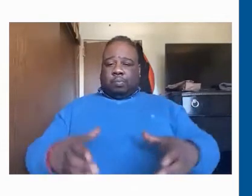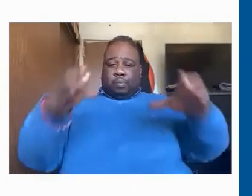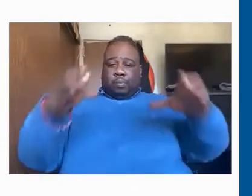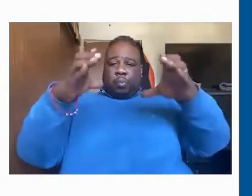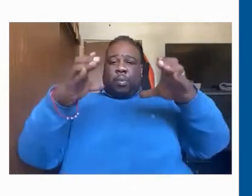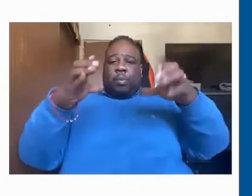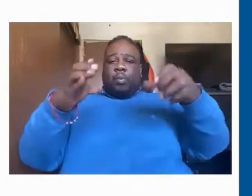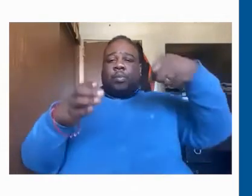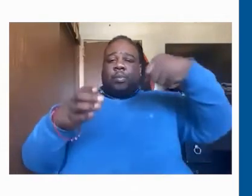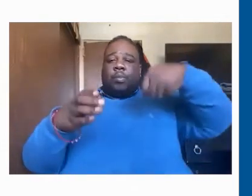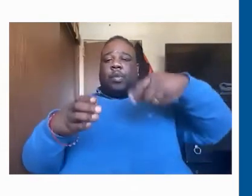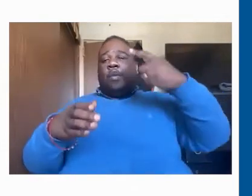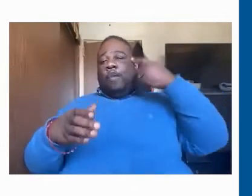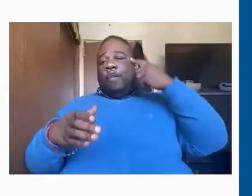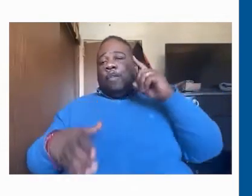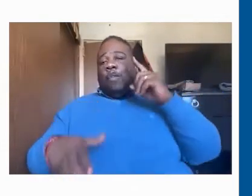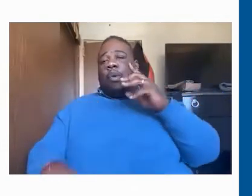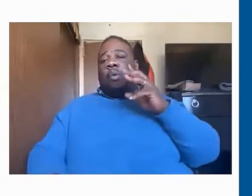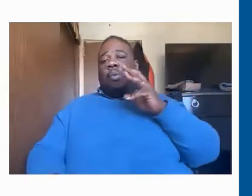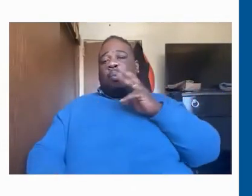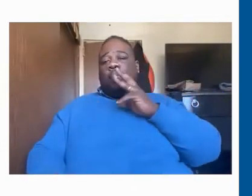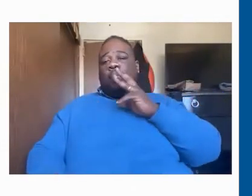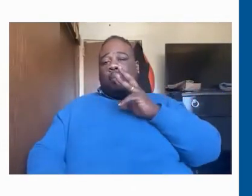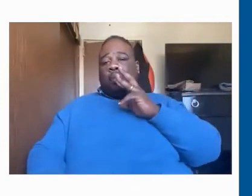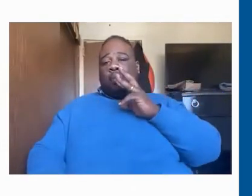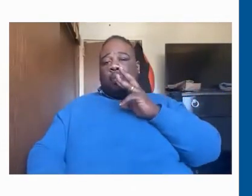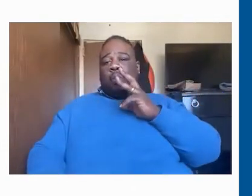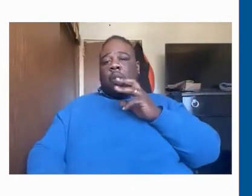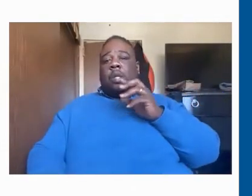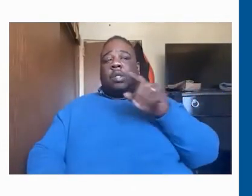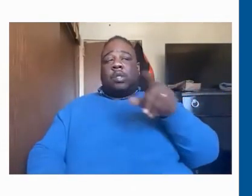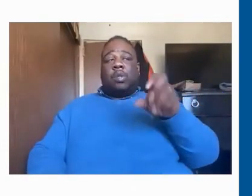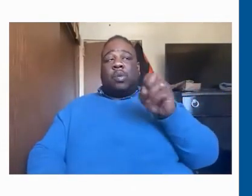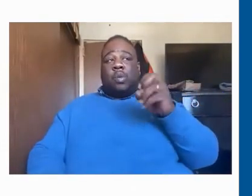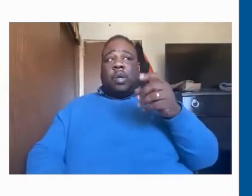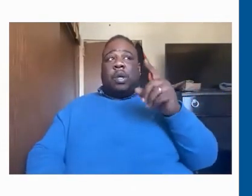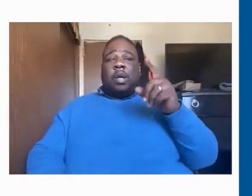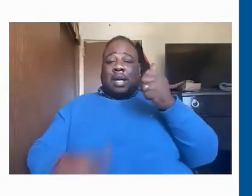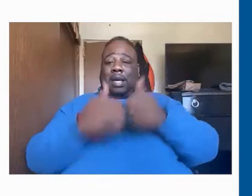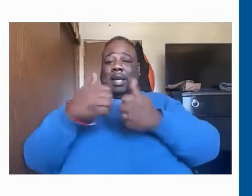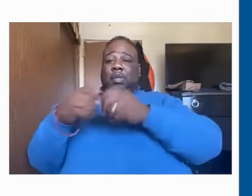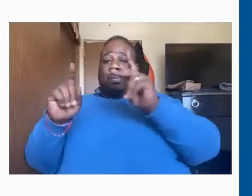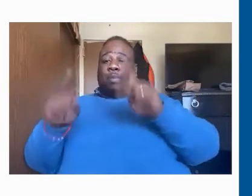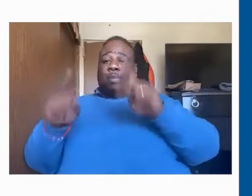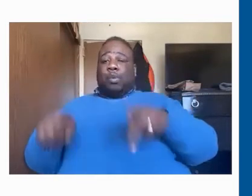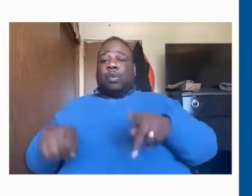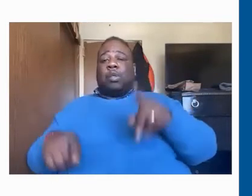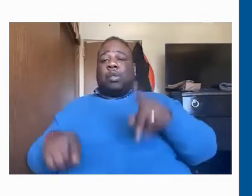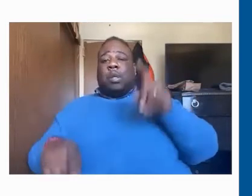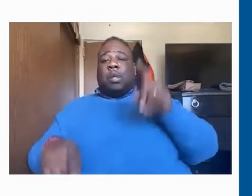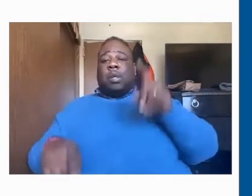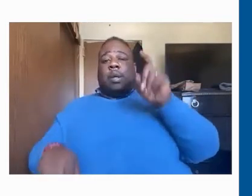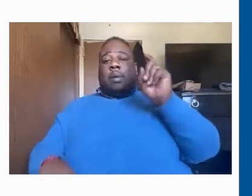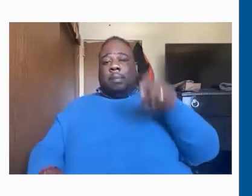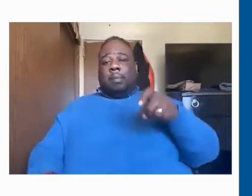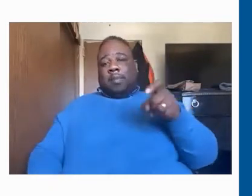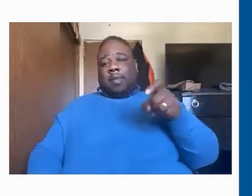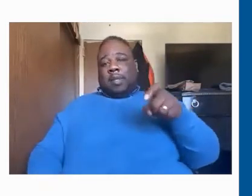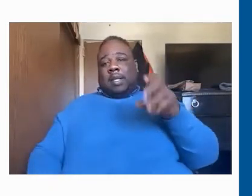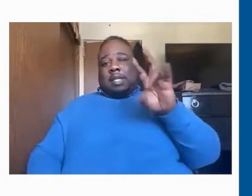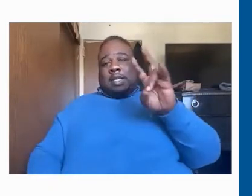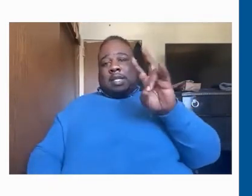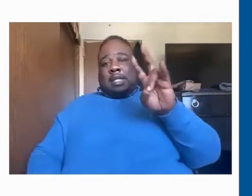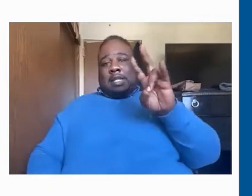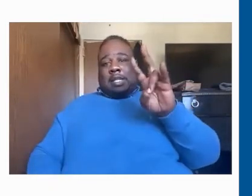water. In addition to that too, having canned food and a manual can opener, that's going to be extremely helpful if there again is no power, if there's a